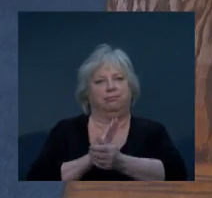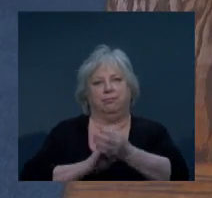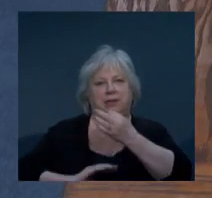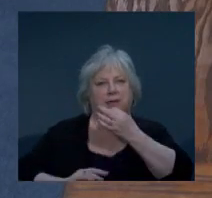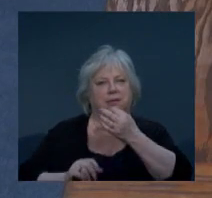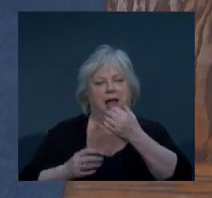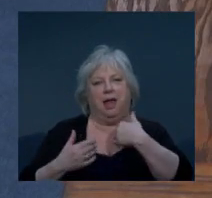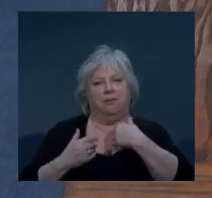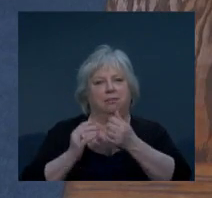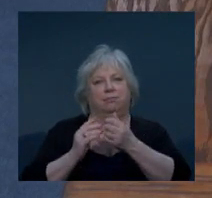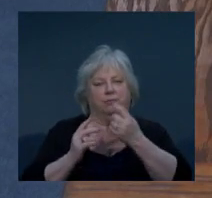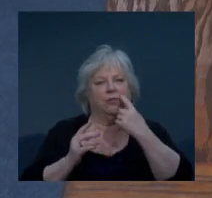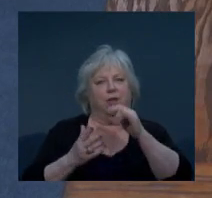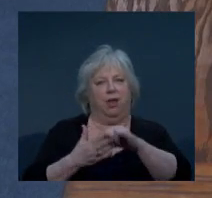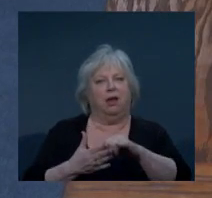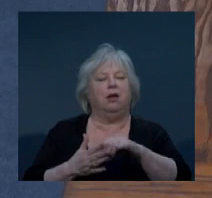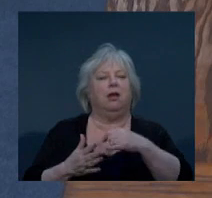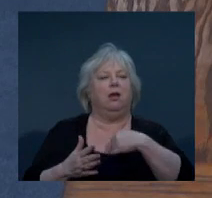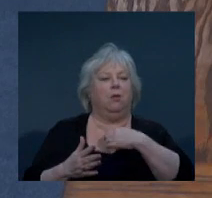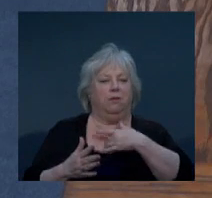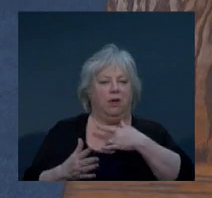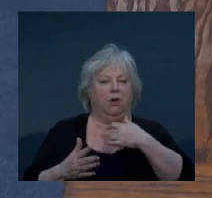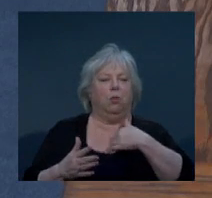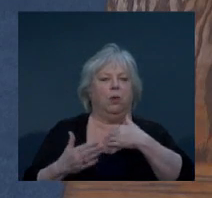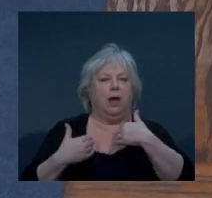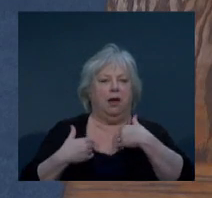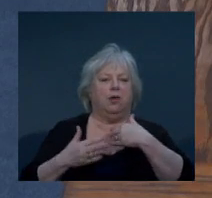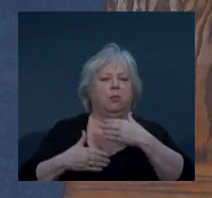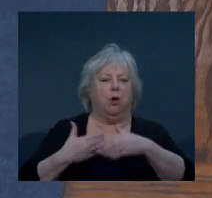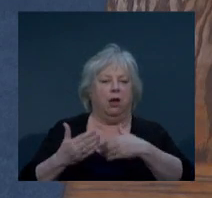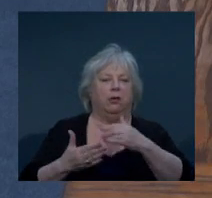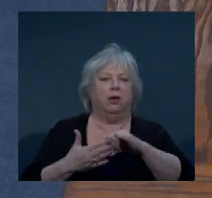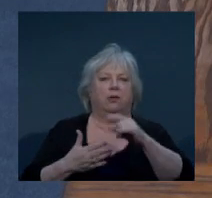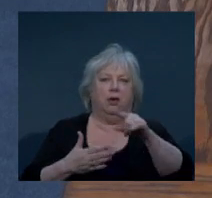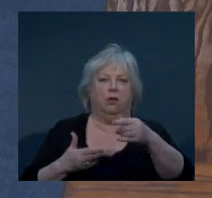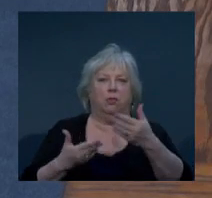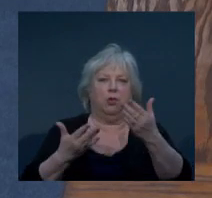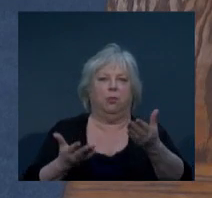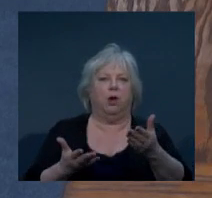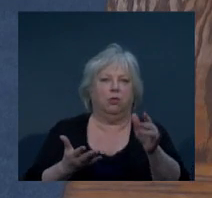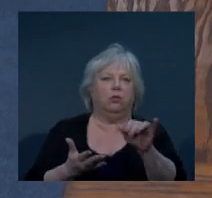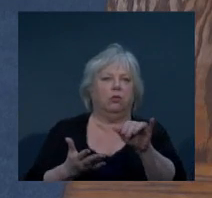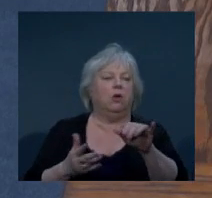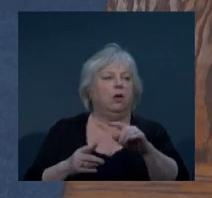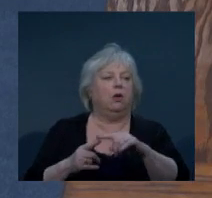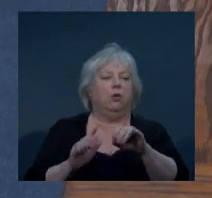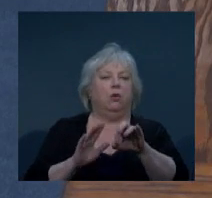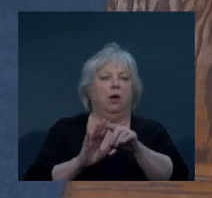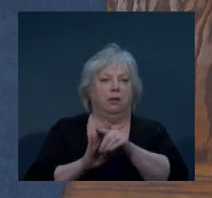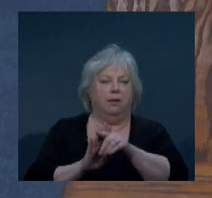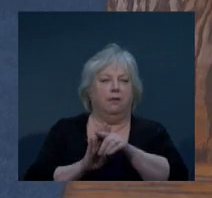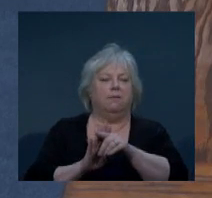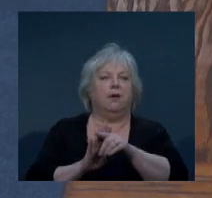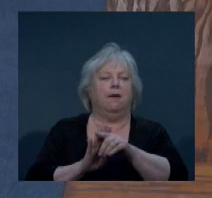that we have a process like this one that you're proposing to